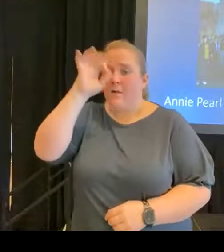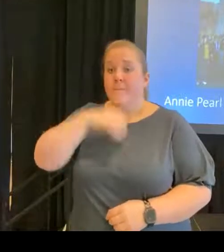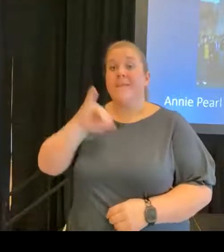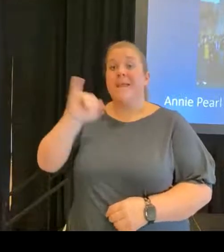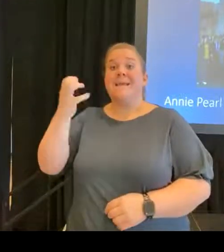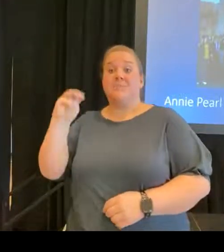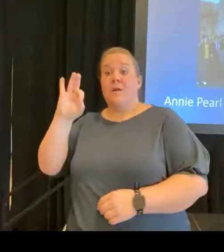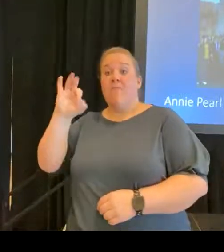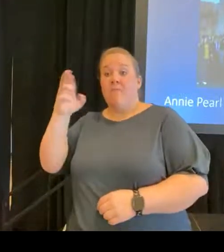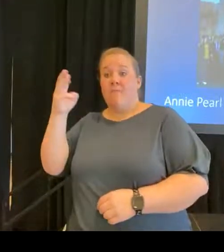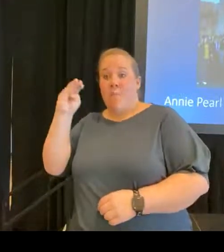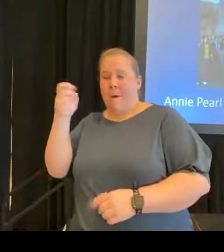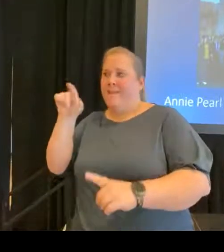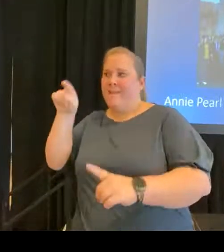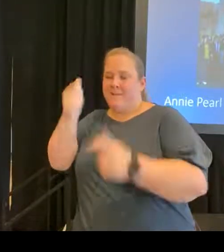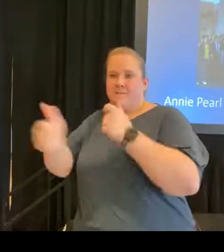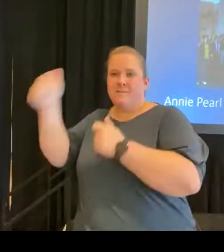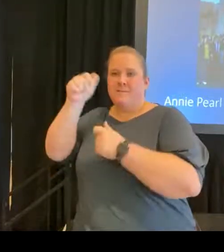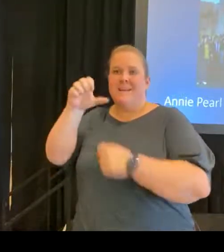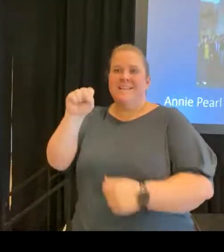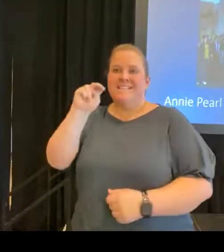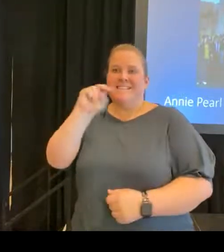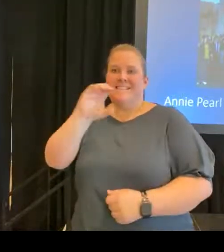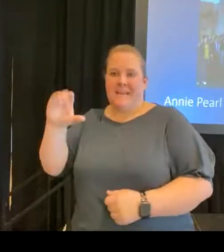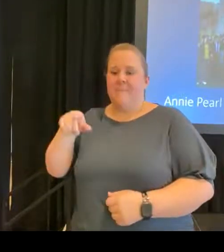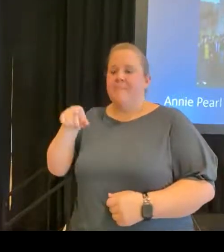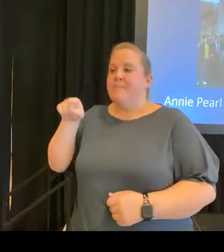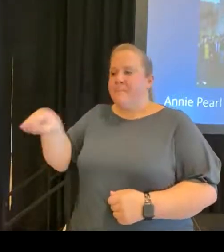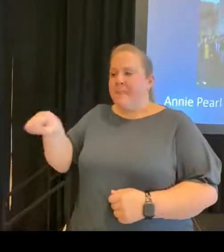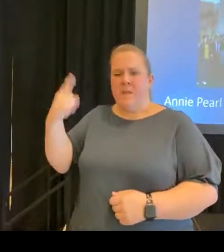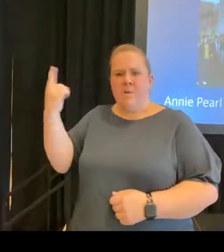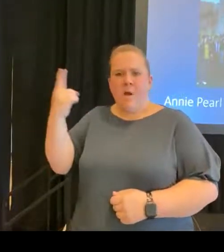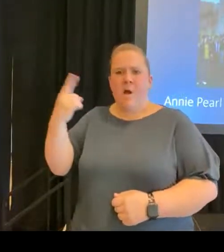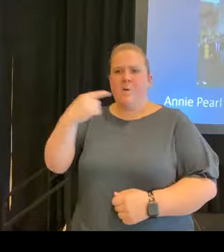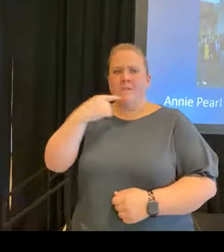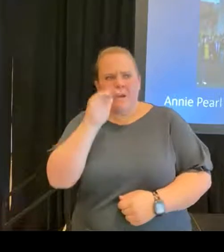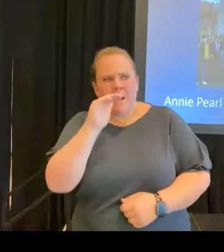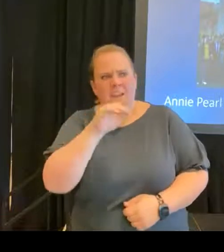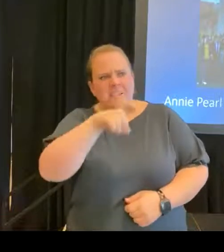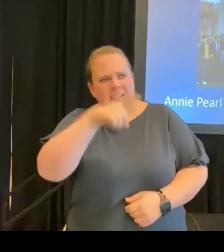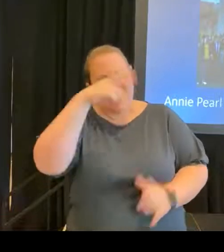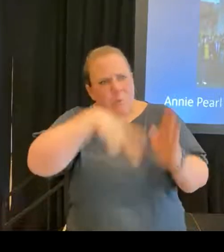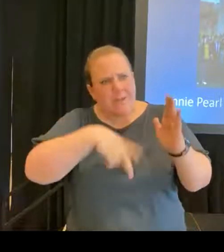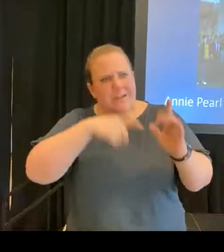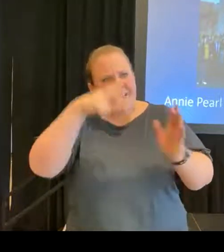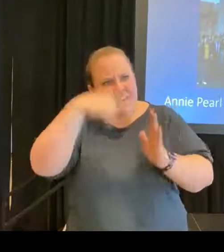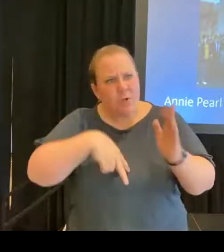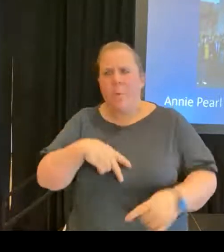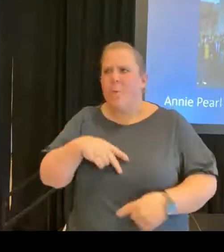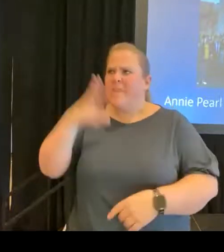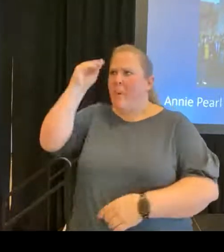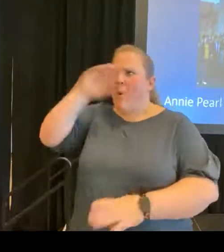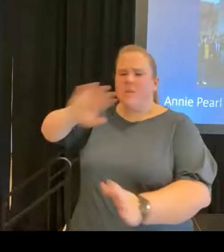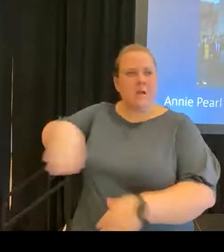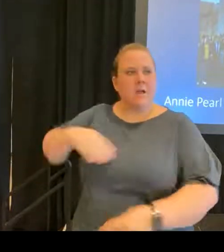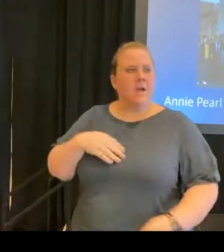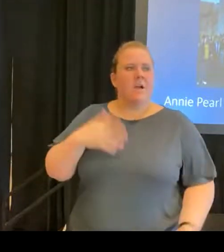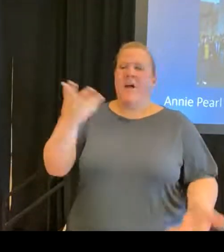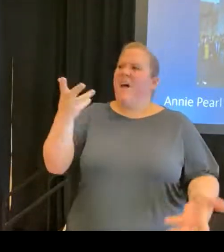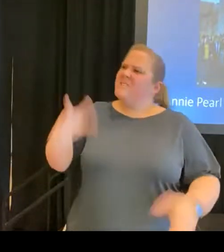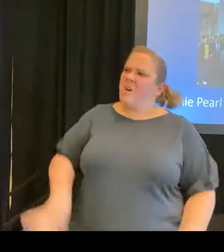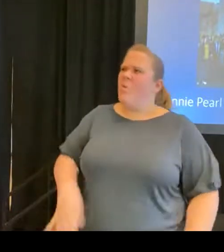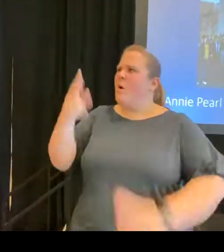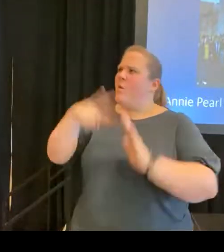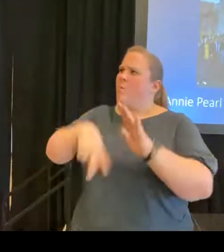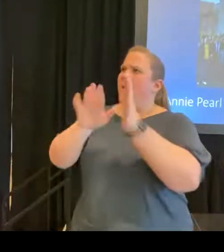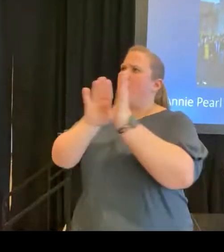was executive director of SNCC, was always saying to me, Emperor, you need to read W. Du Bois. I don't feel like reading no book.